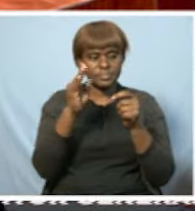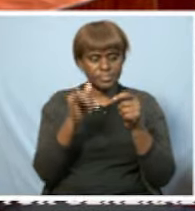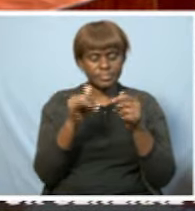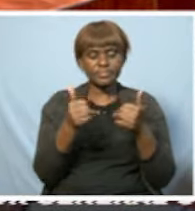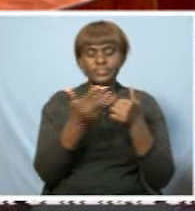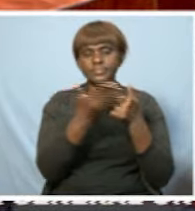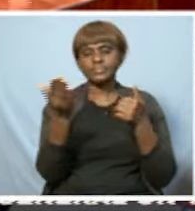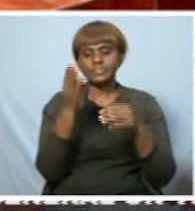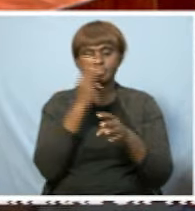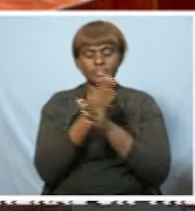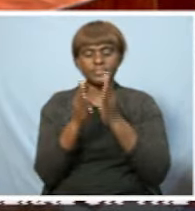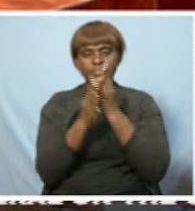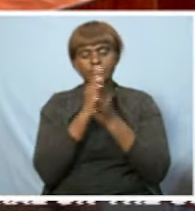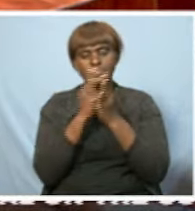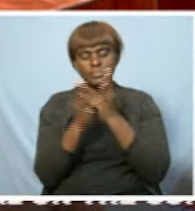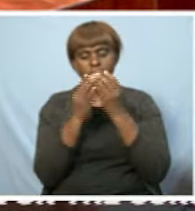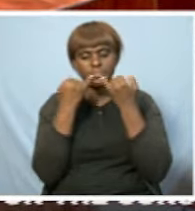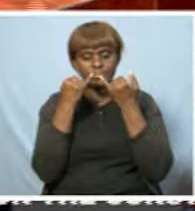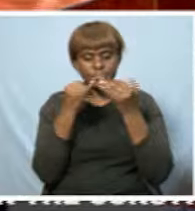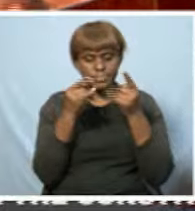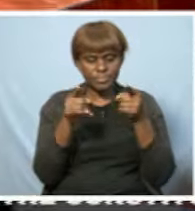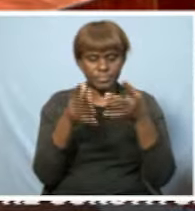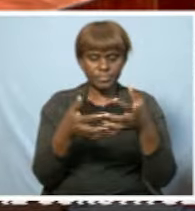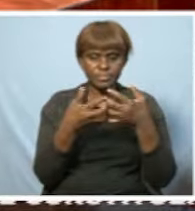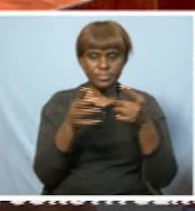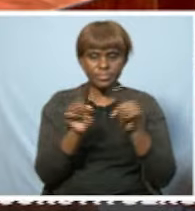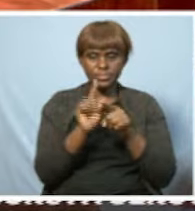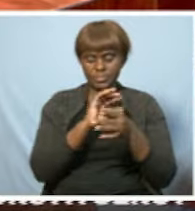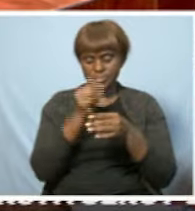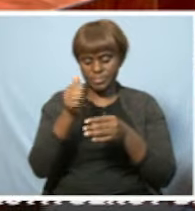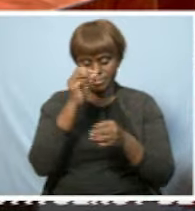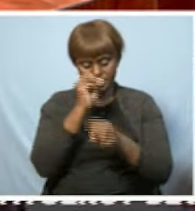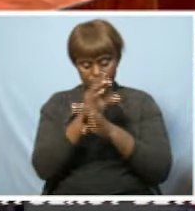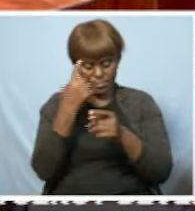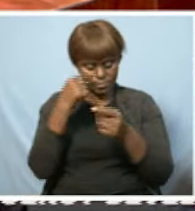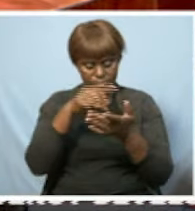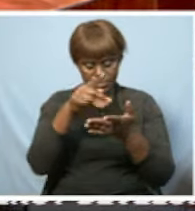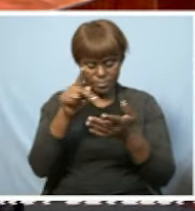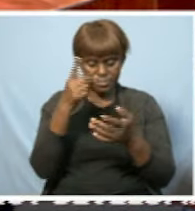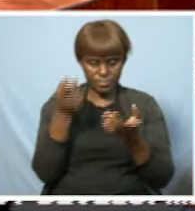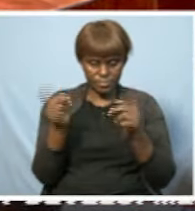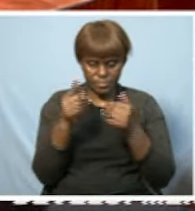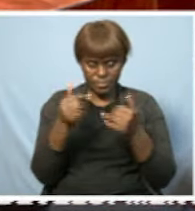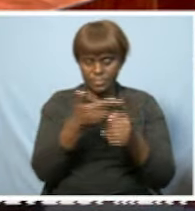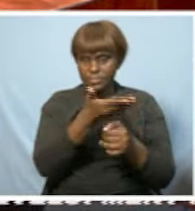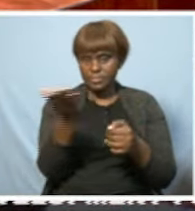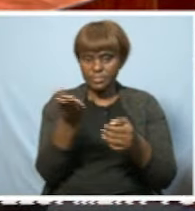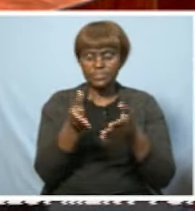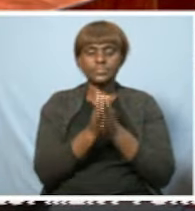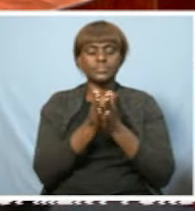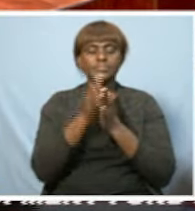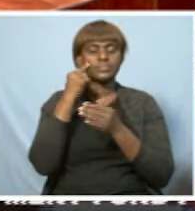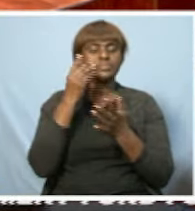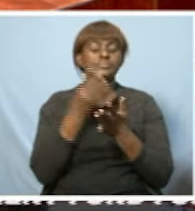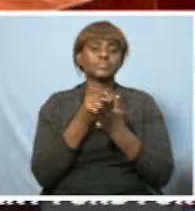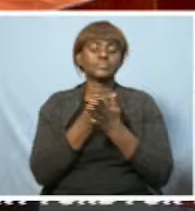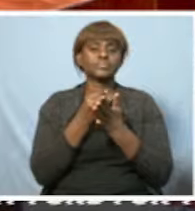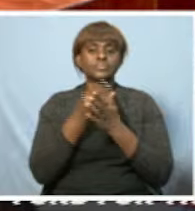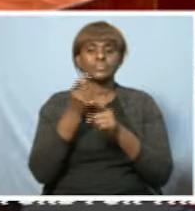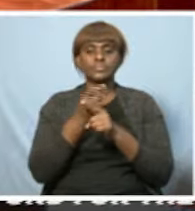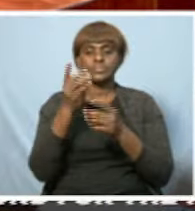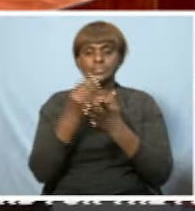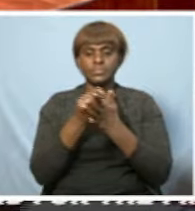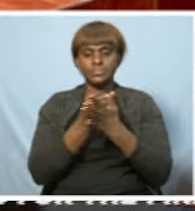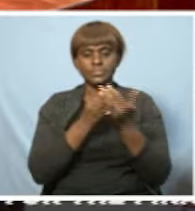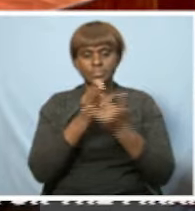the contractor, confirmed by the engineer, and is ready for payment, that is when you ask for monies from the Treasury